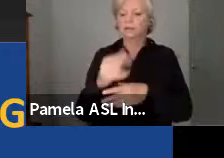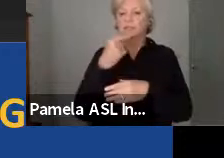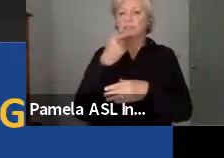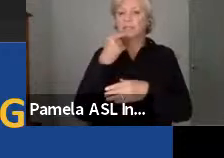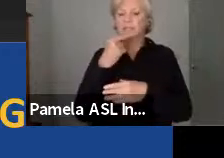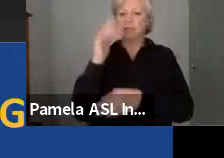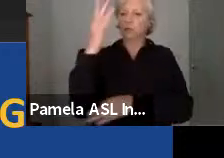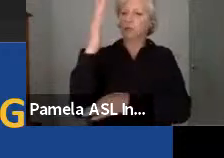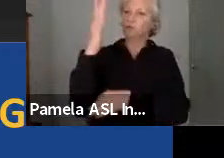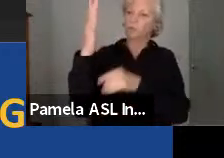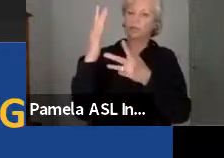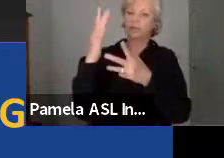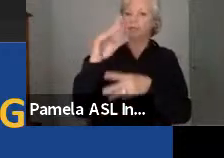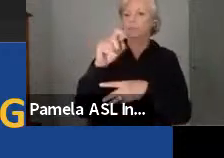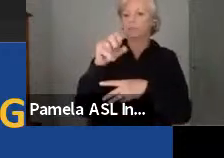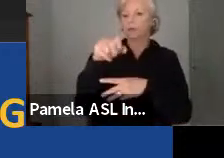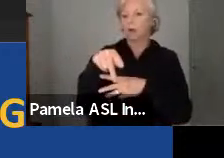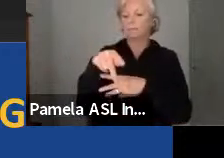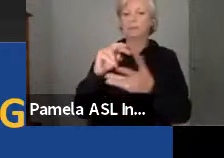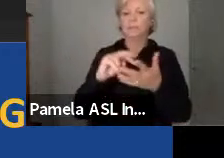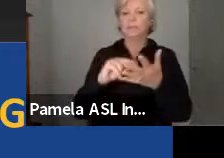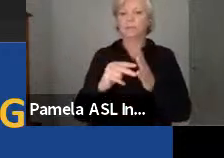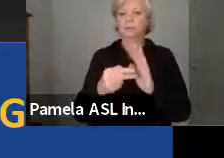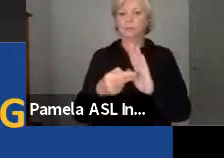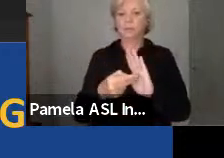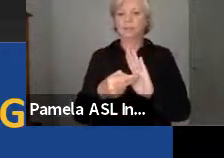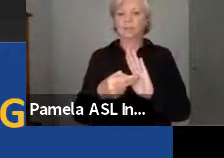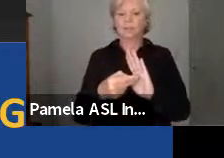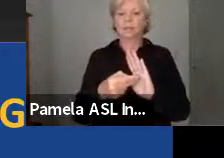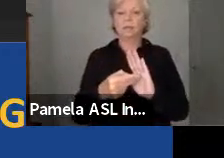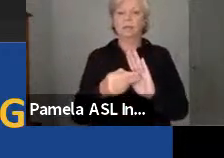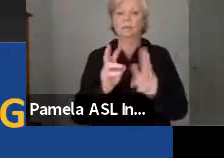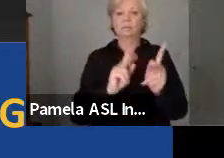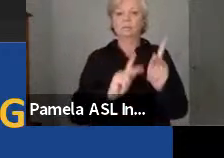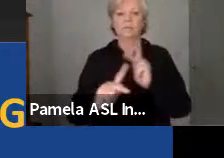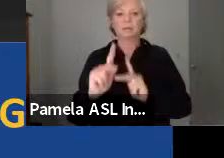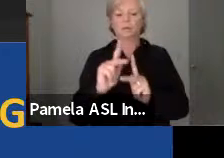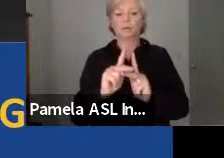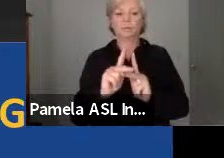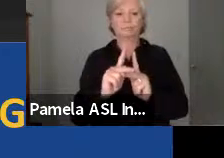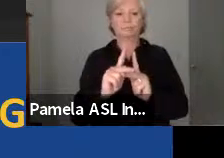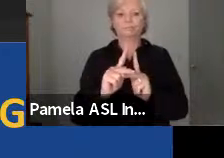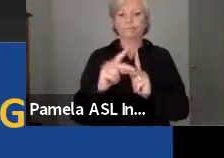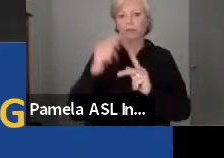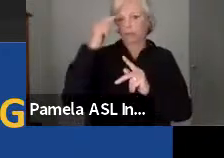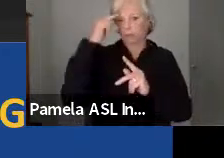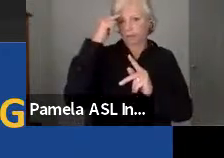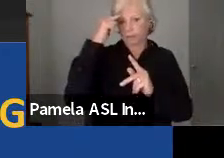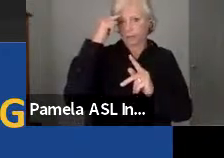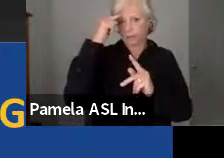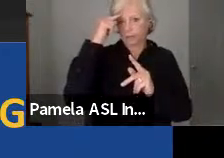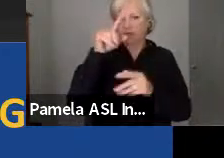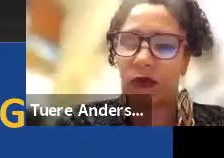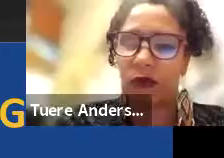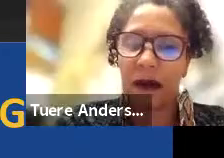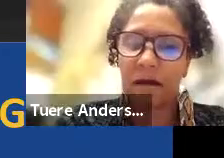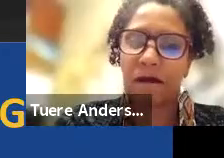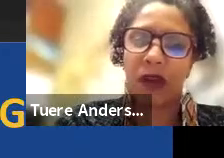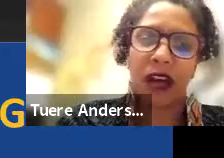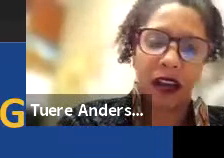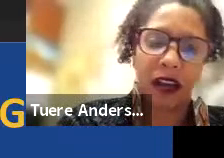folks who are still debating whether or not to get the vaccination, and it's really looking